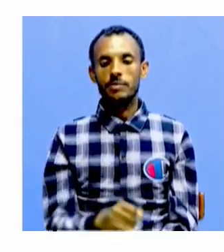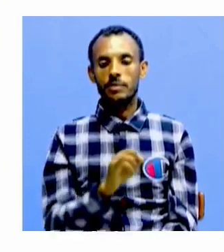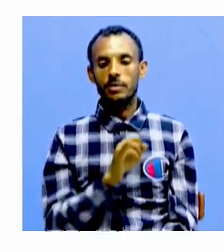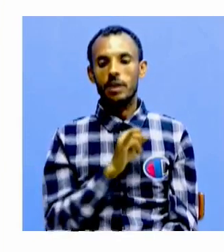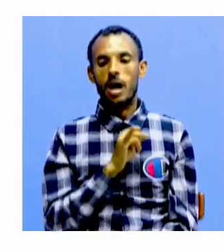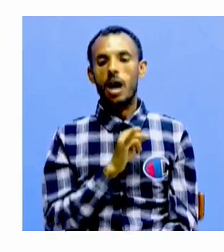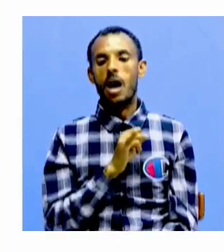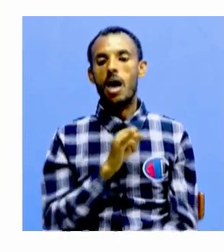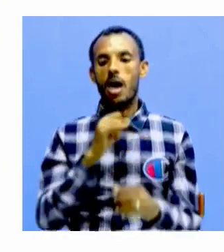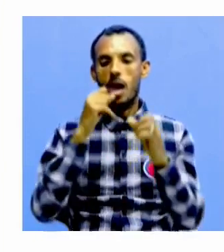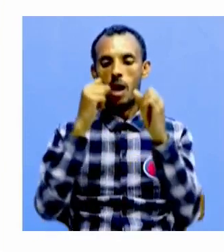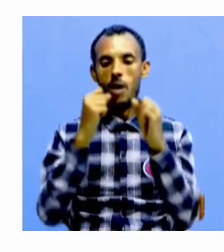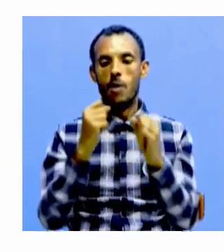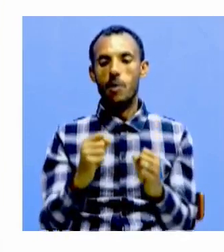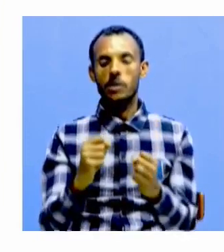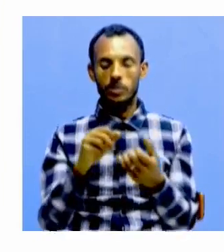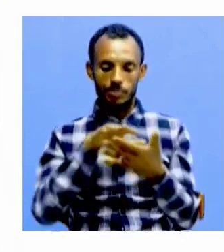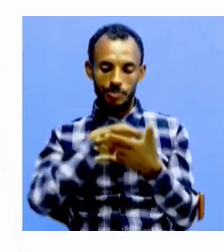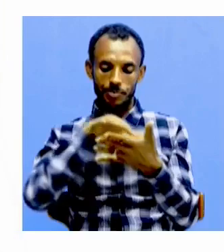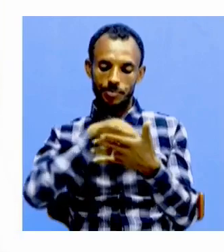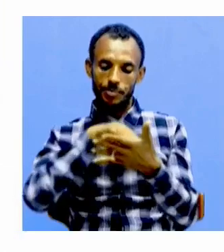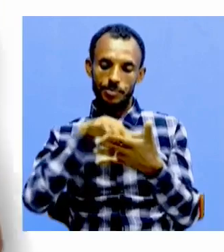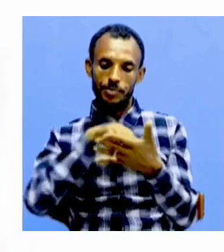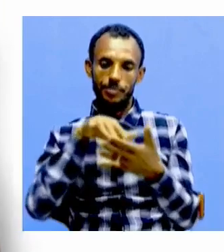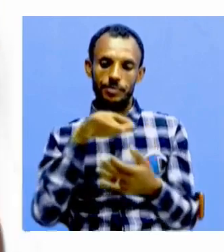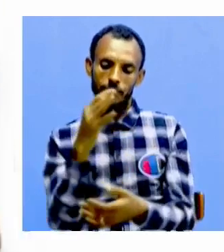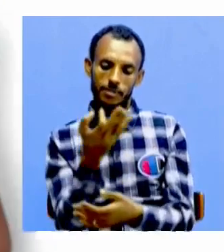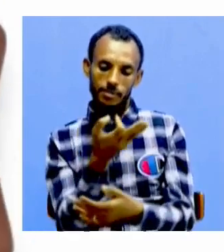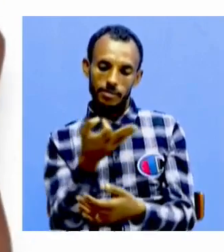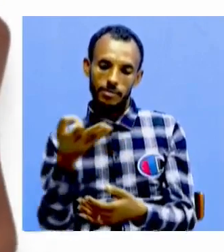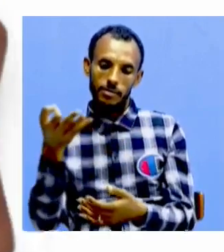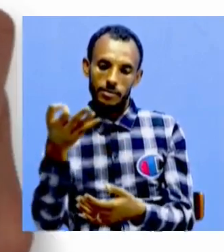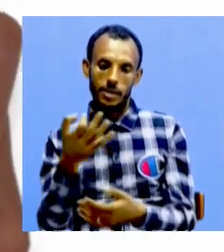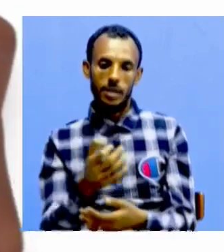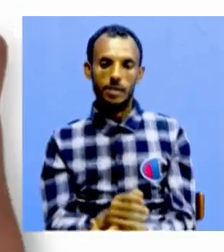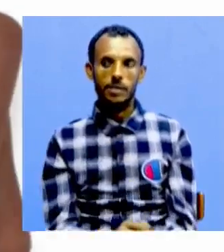could study hard.